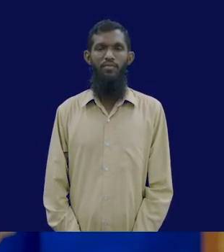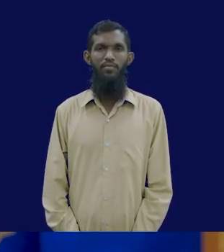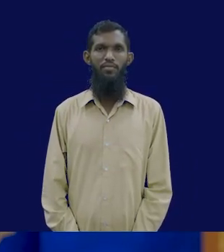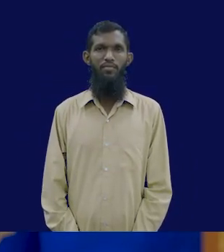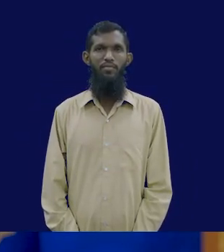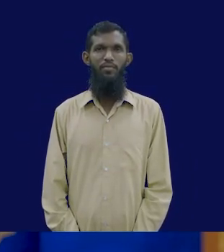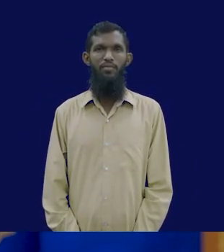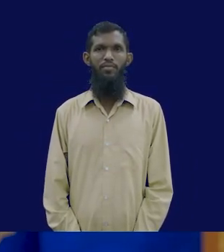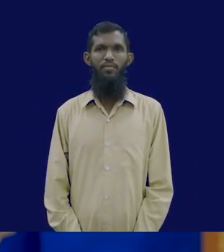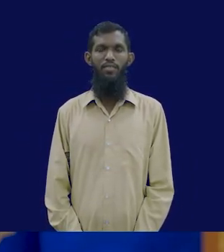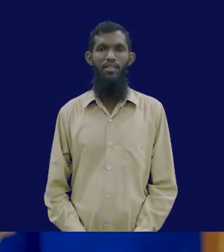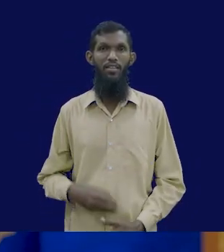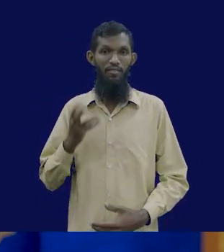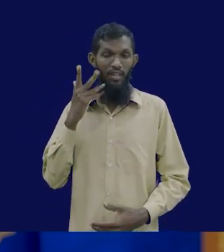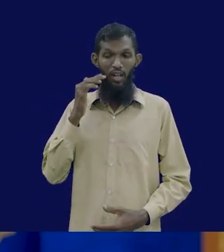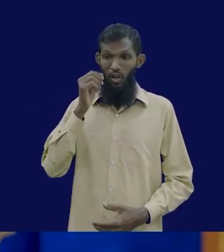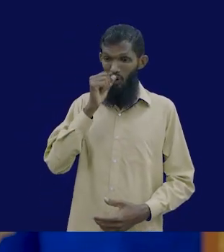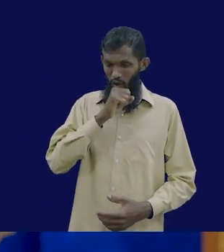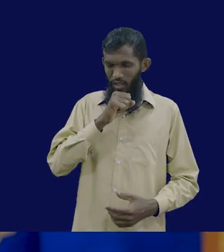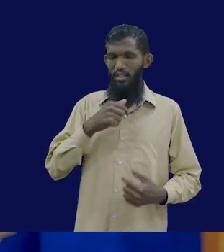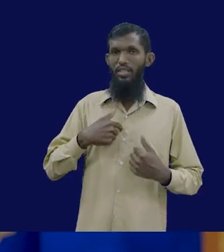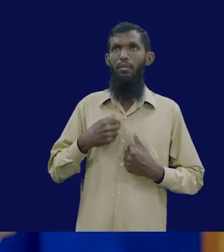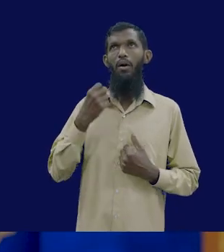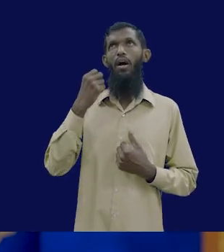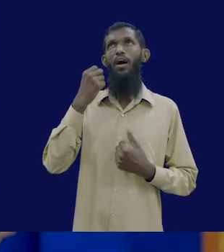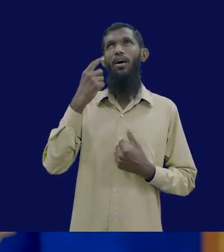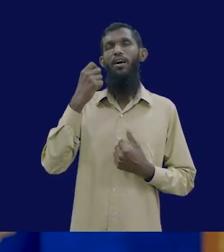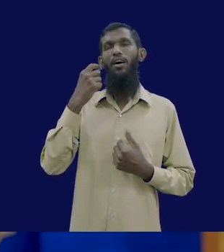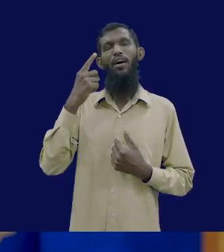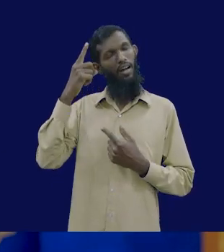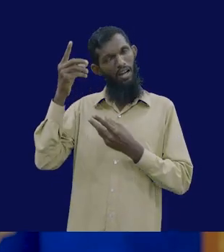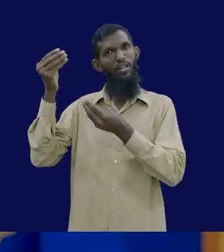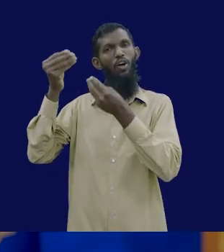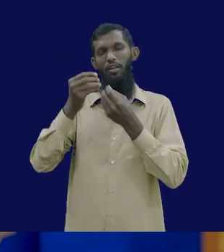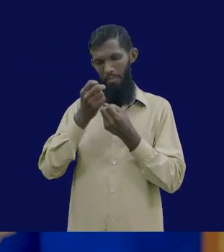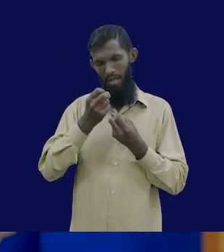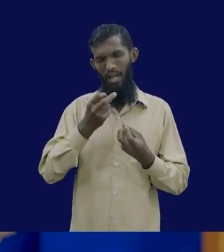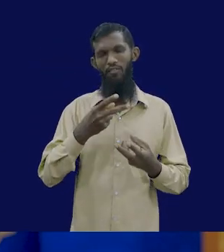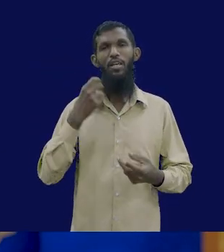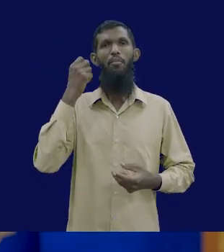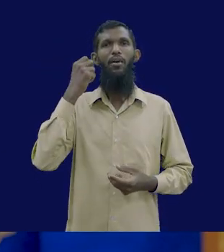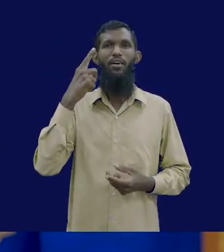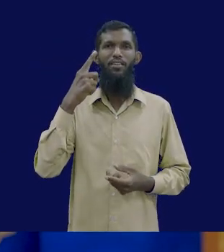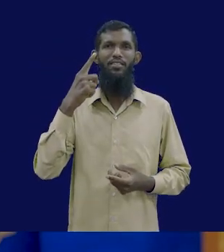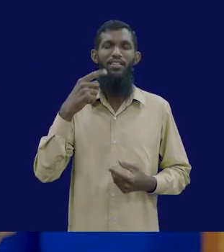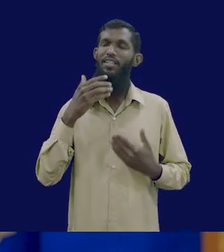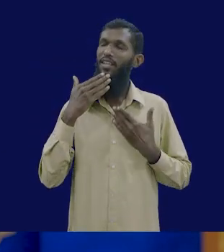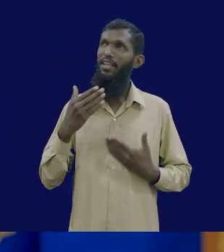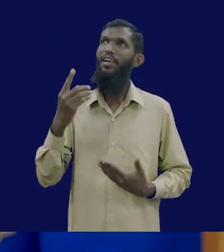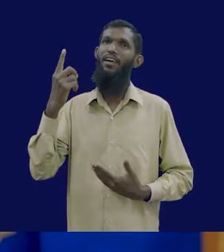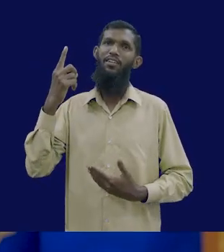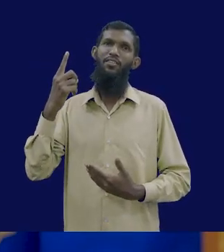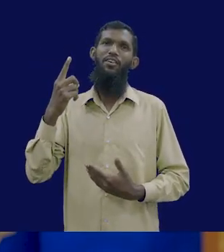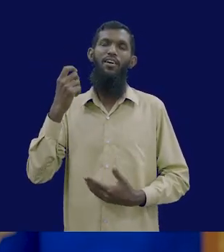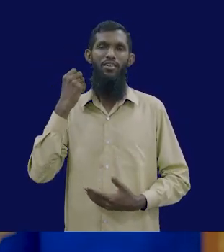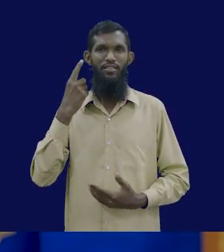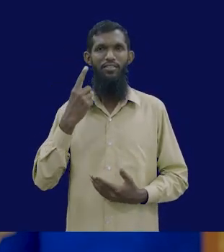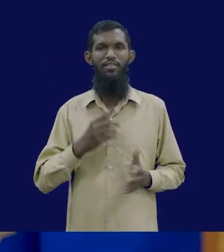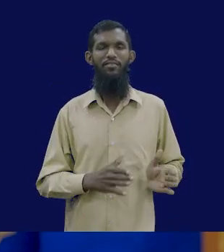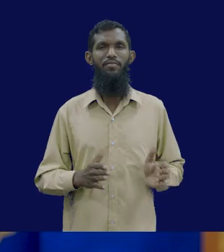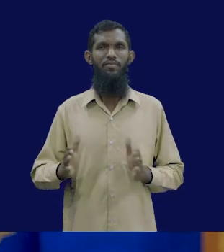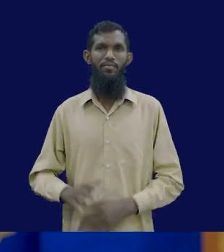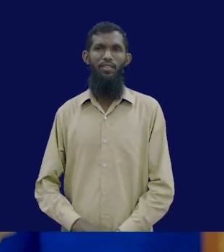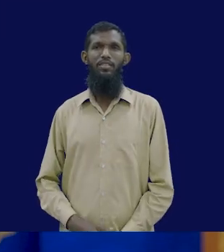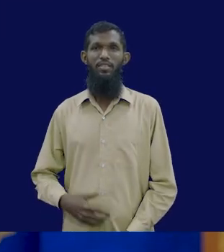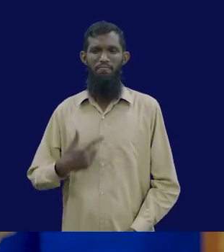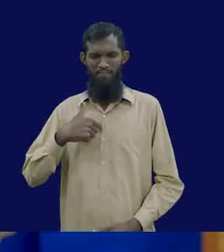allowing the fasting person to appreciate Allah subhanahu wa ta'ala's favors upon him. It teaches